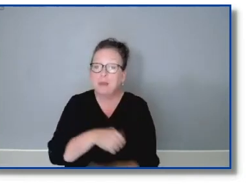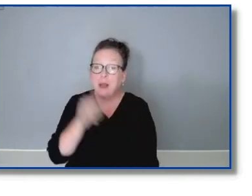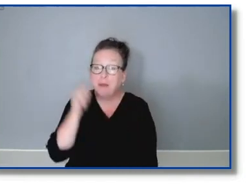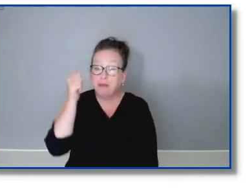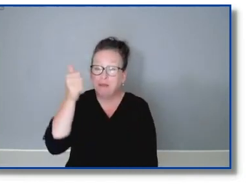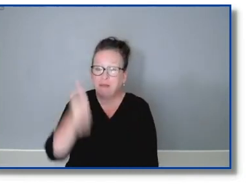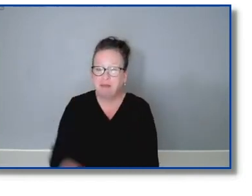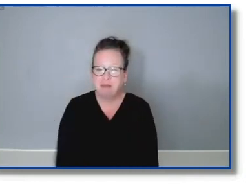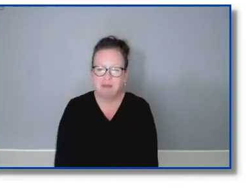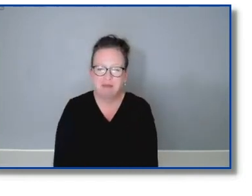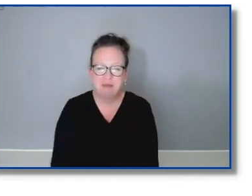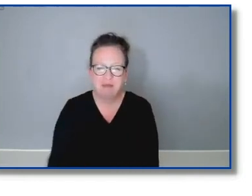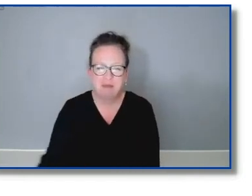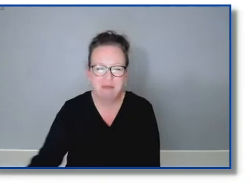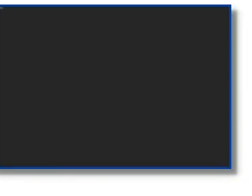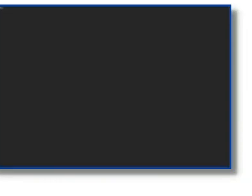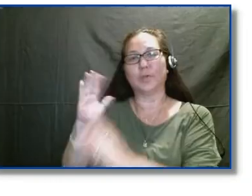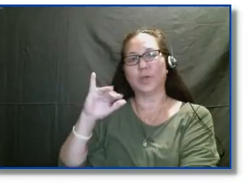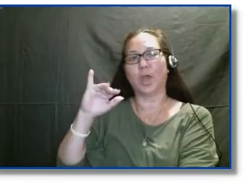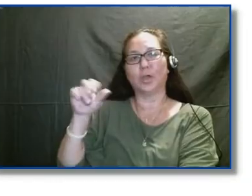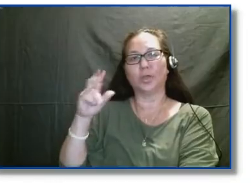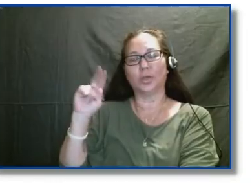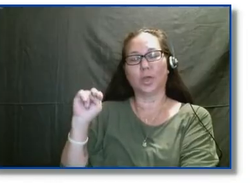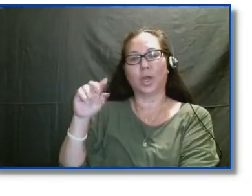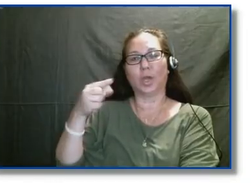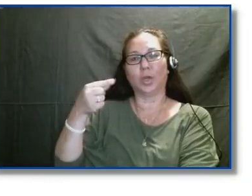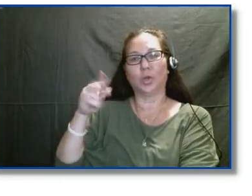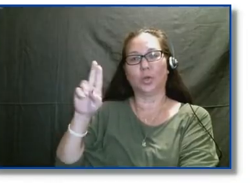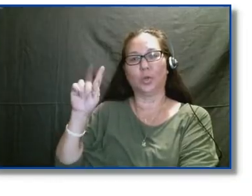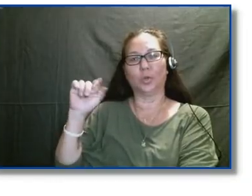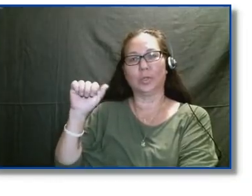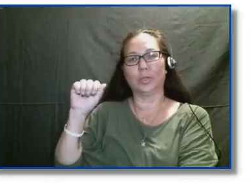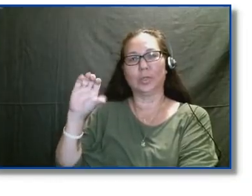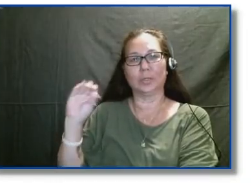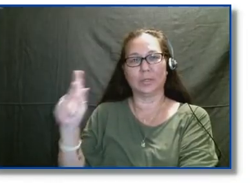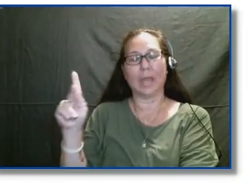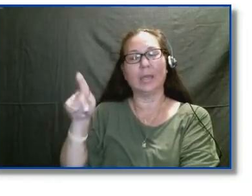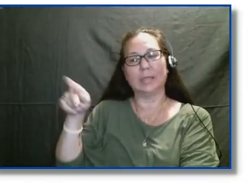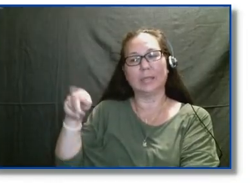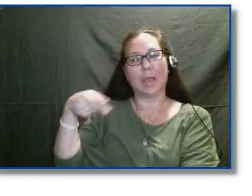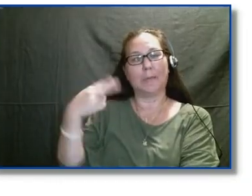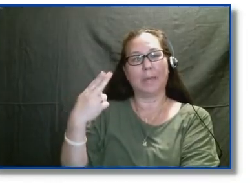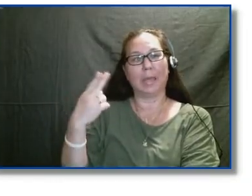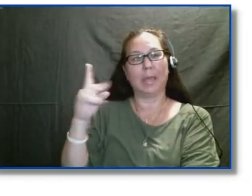John Gutak and his PhD students, we used